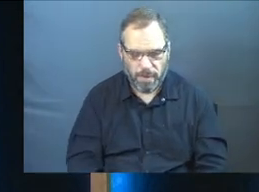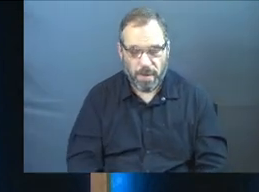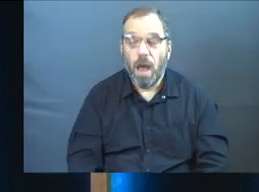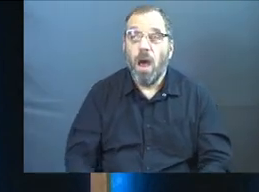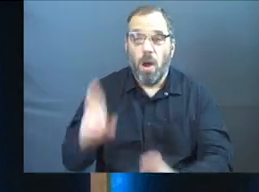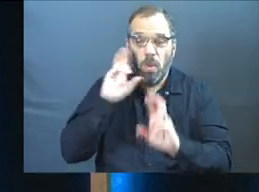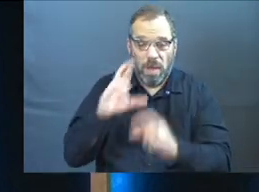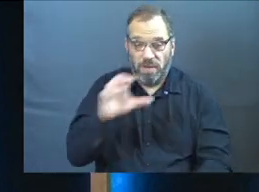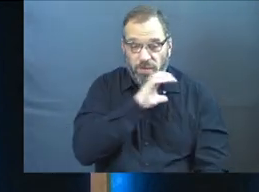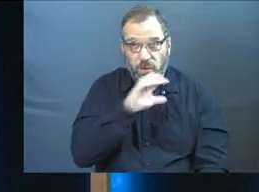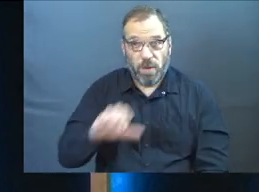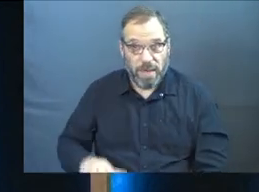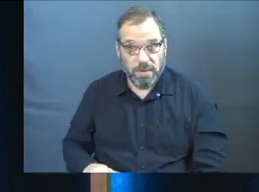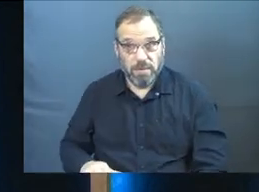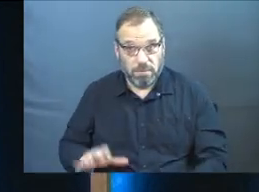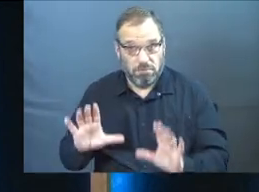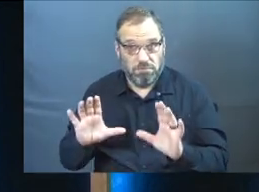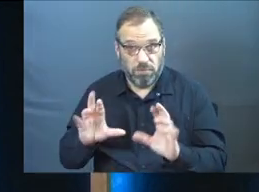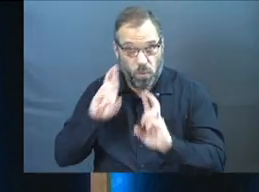Out of reverence for Christ,